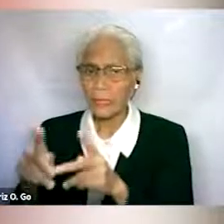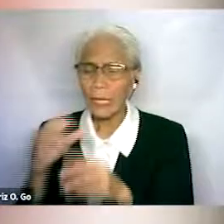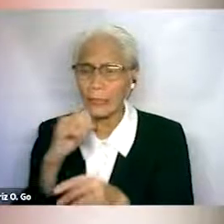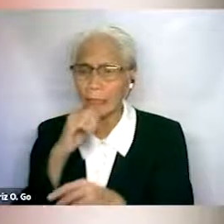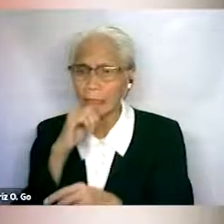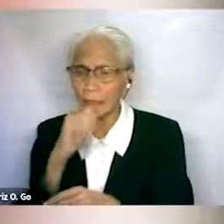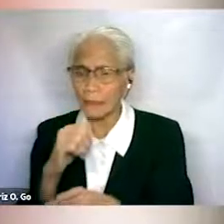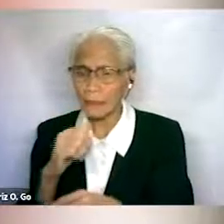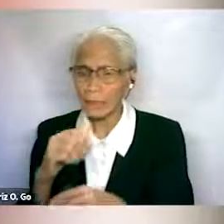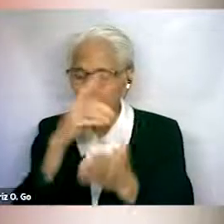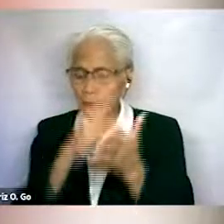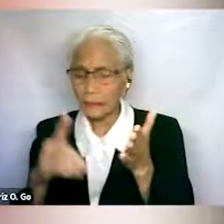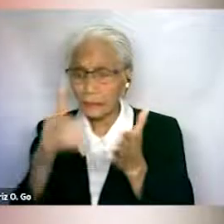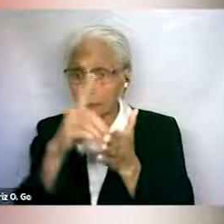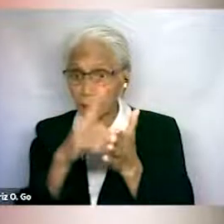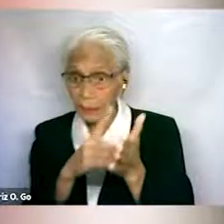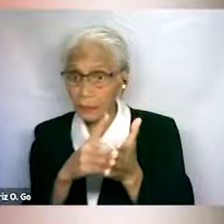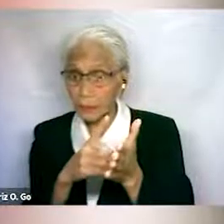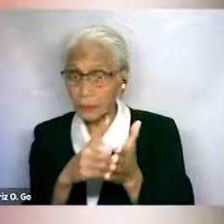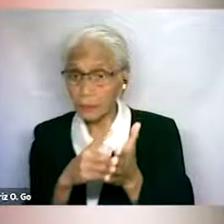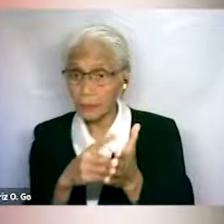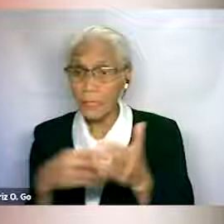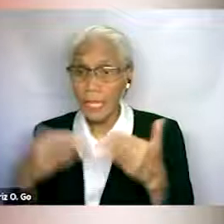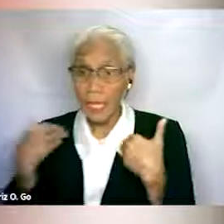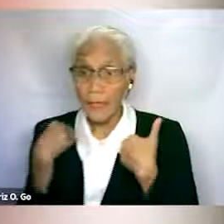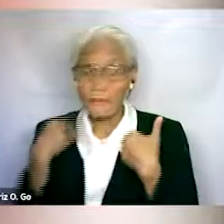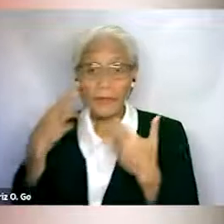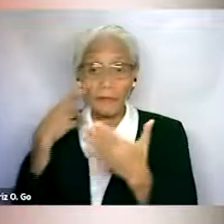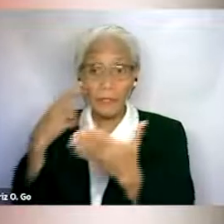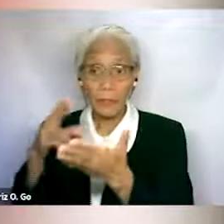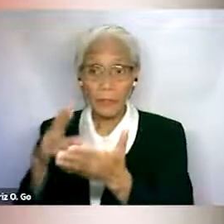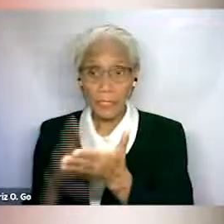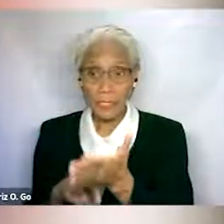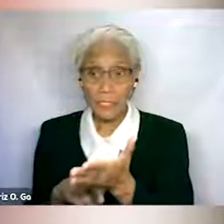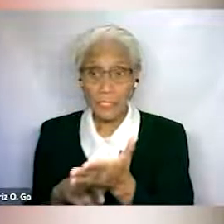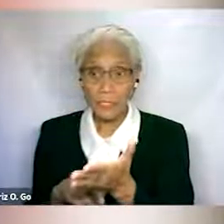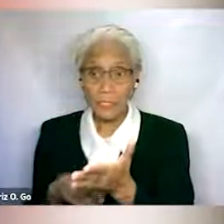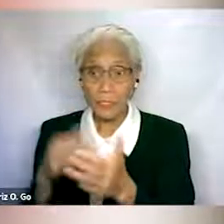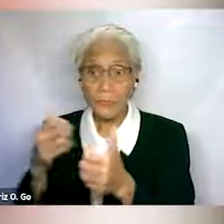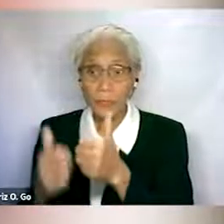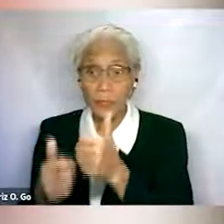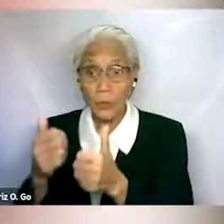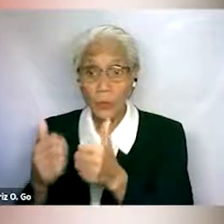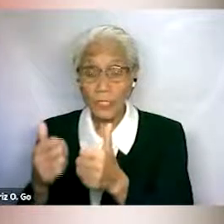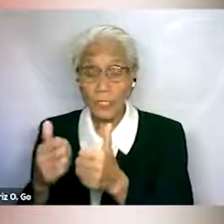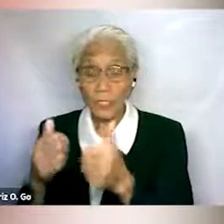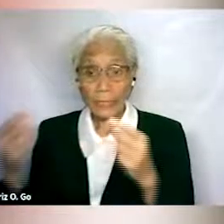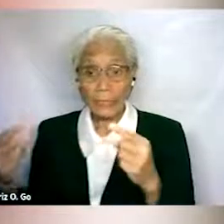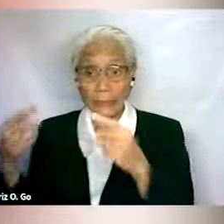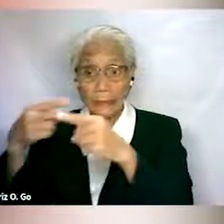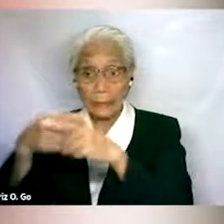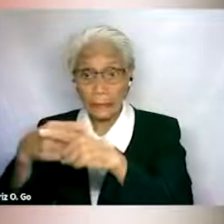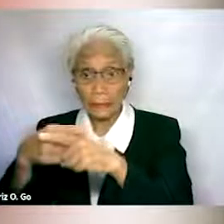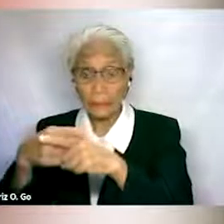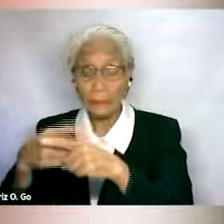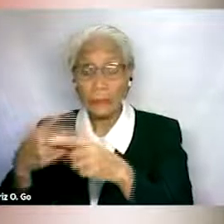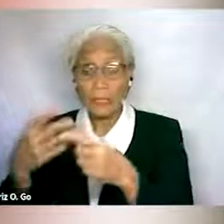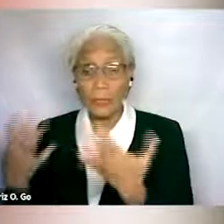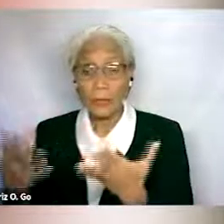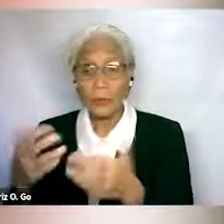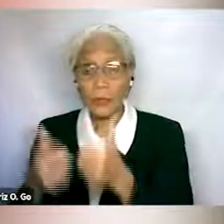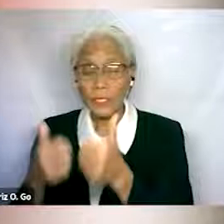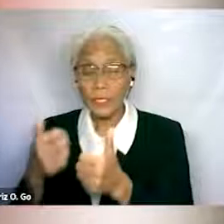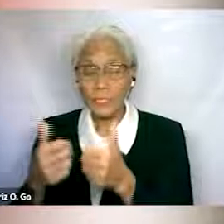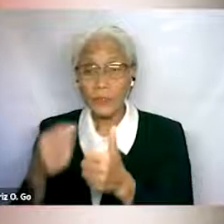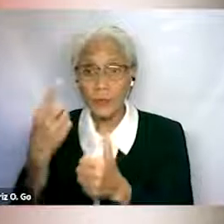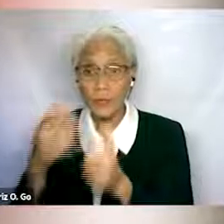in the recognition of this inequality, it recognizes that there's a need to address gender stereotypes, pre-existing